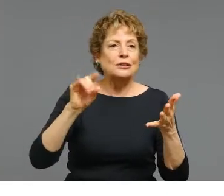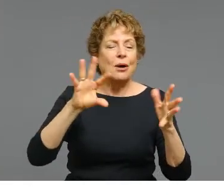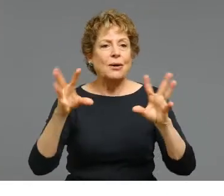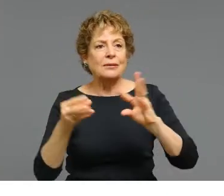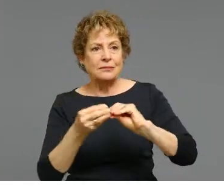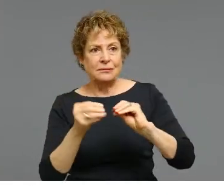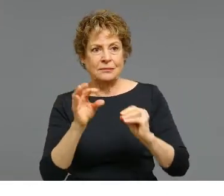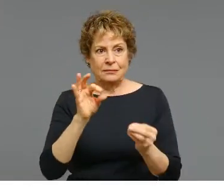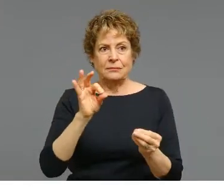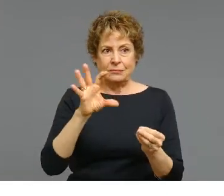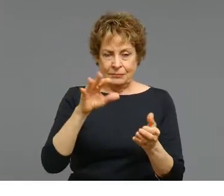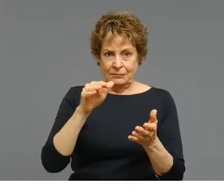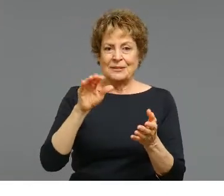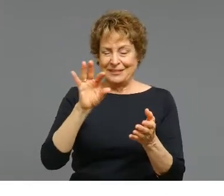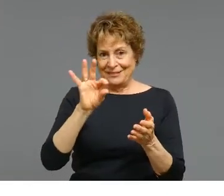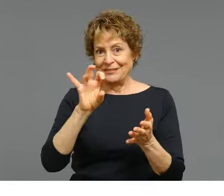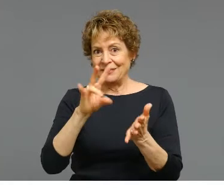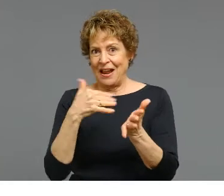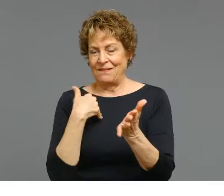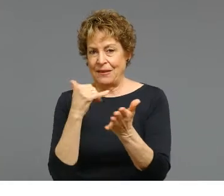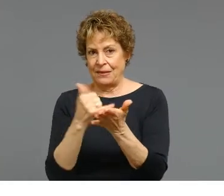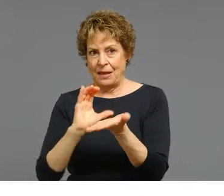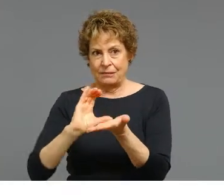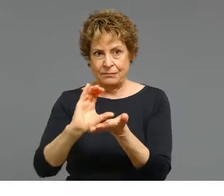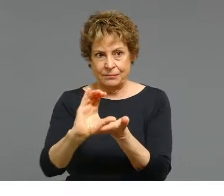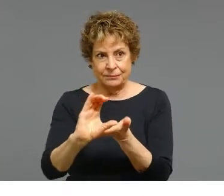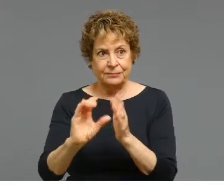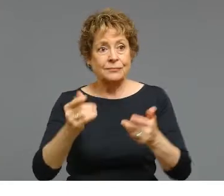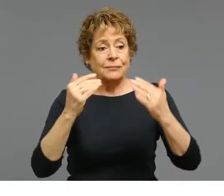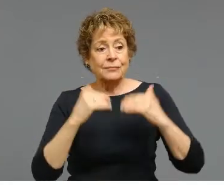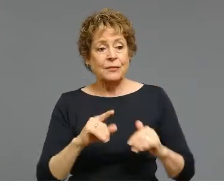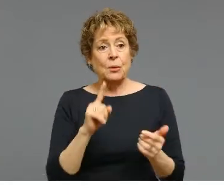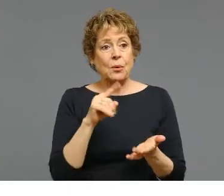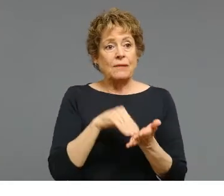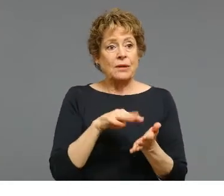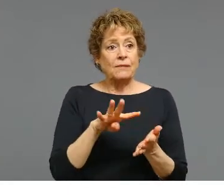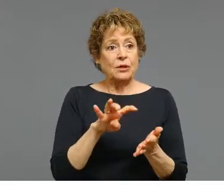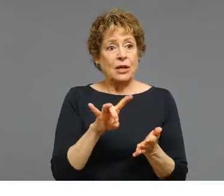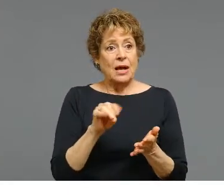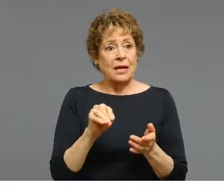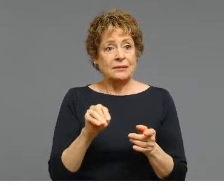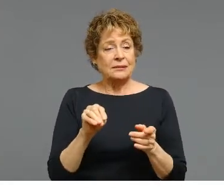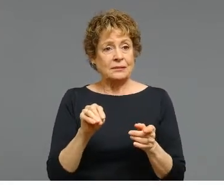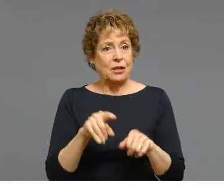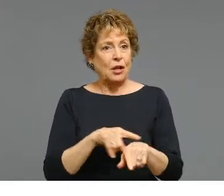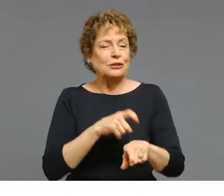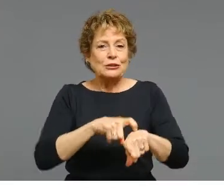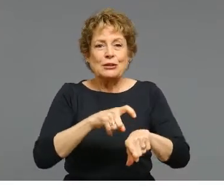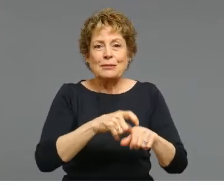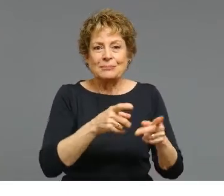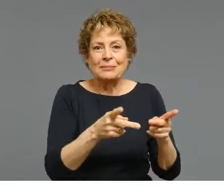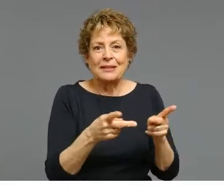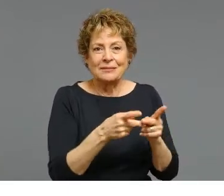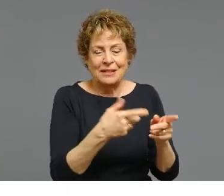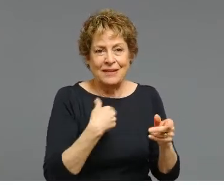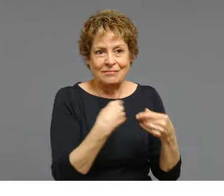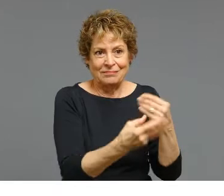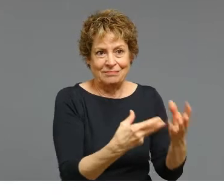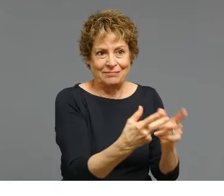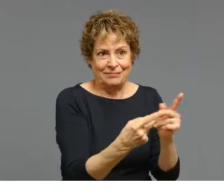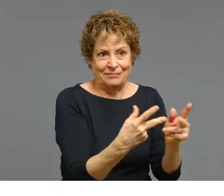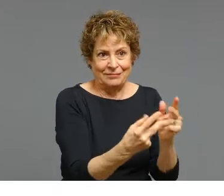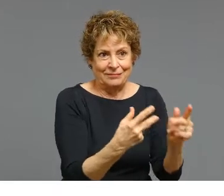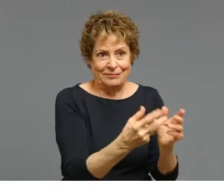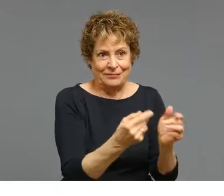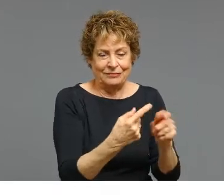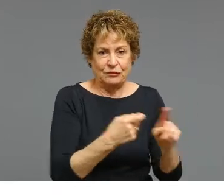testing at our pharmacies. They're distributed all throughout the state. Many people have a pharmacy nearby, and this makes